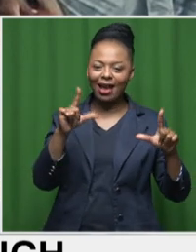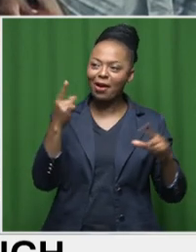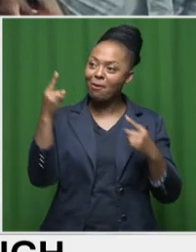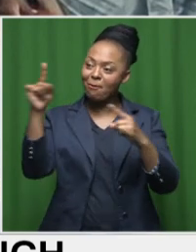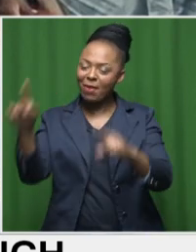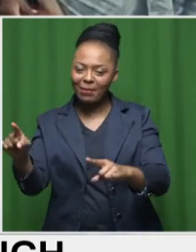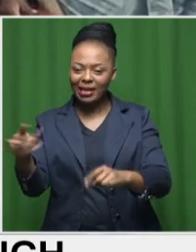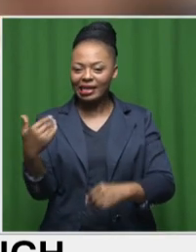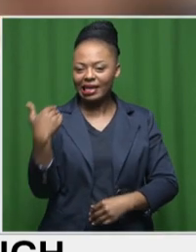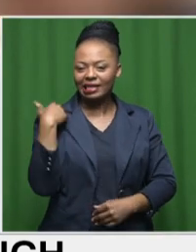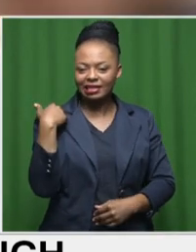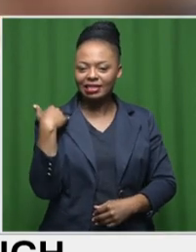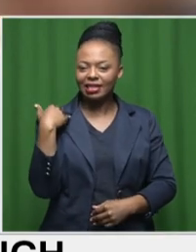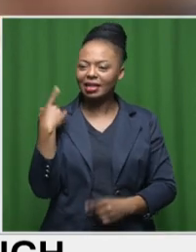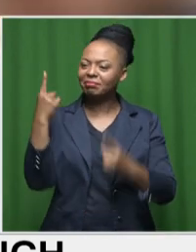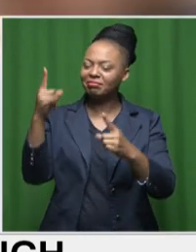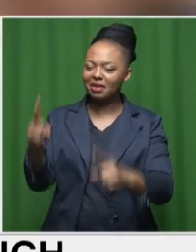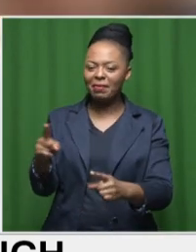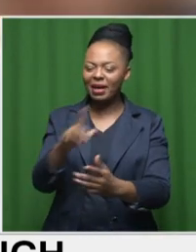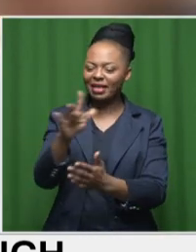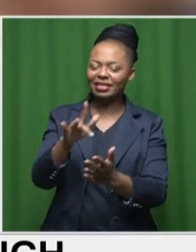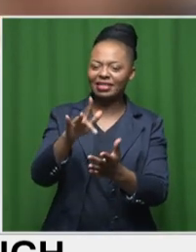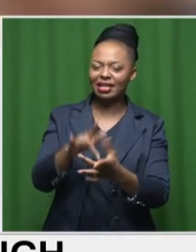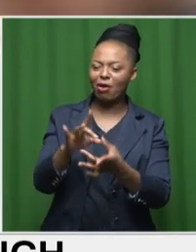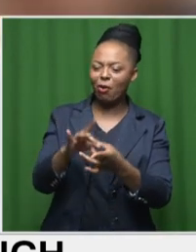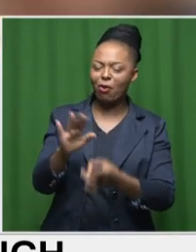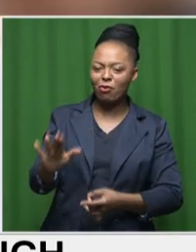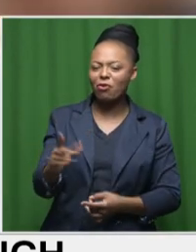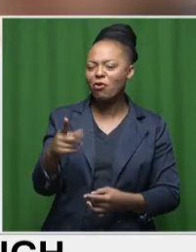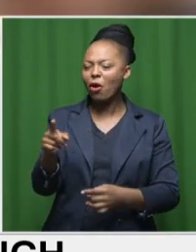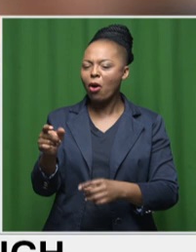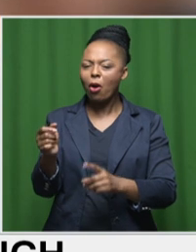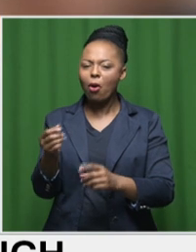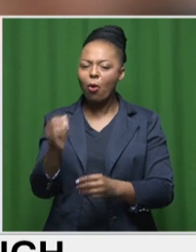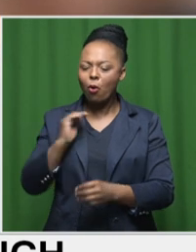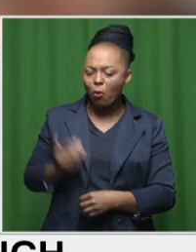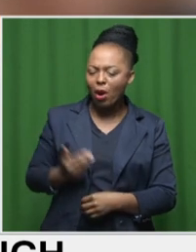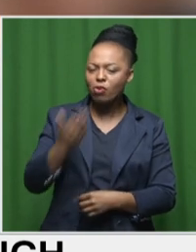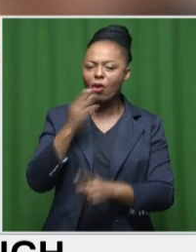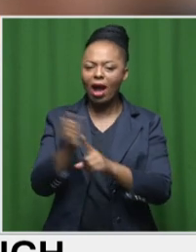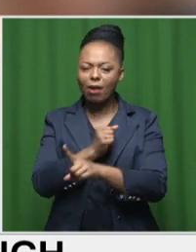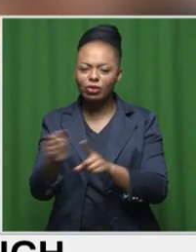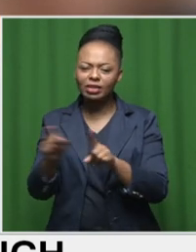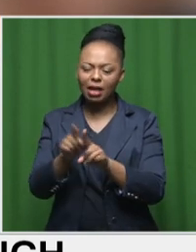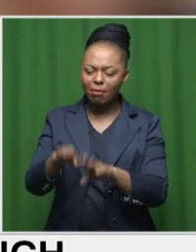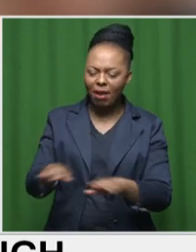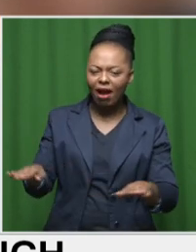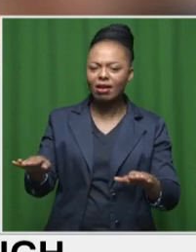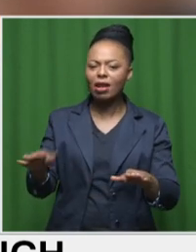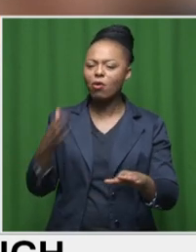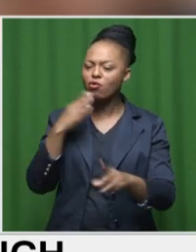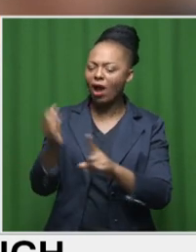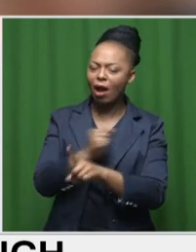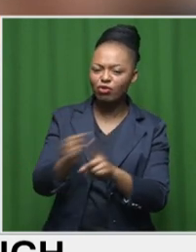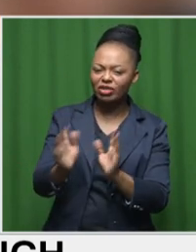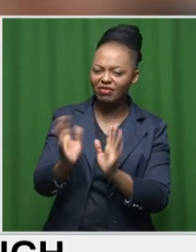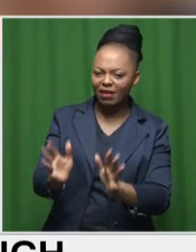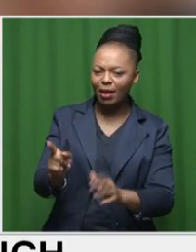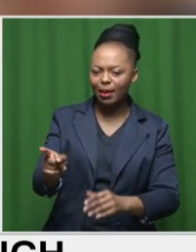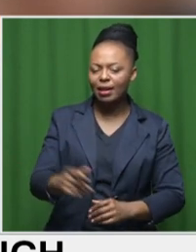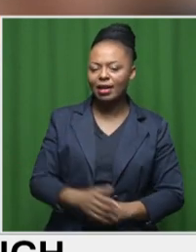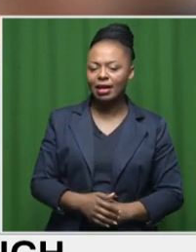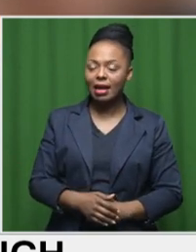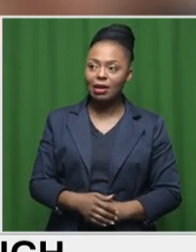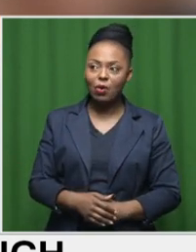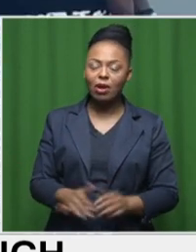and speaking to the home for abused mothers and children. And it's such a big deal for us